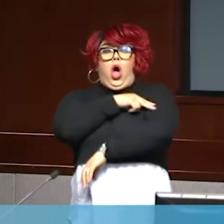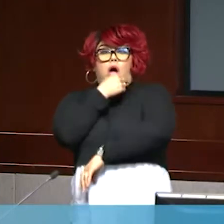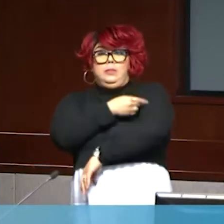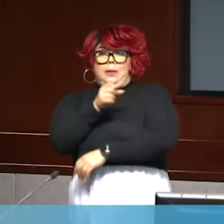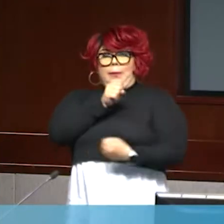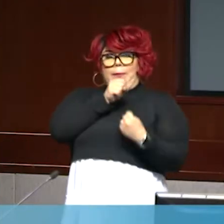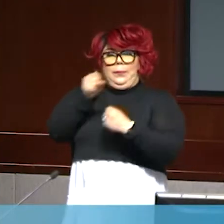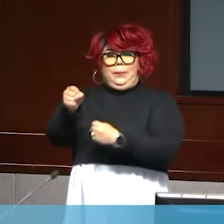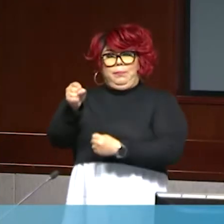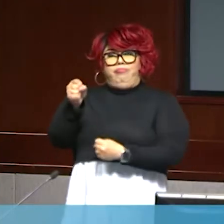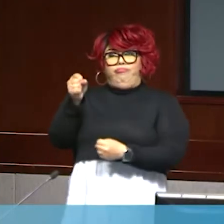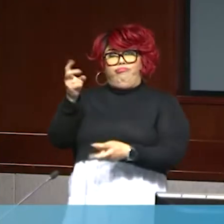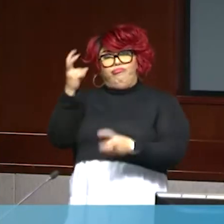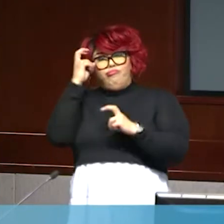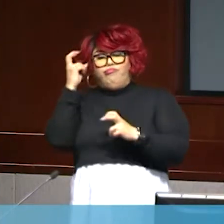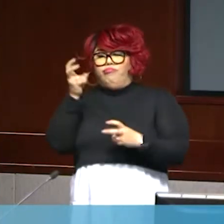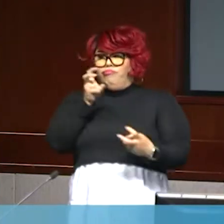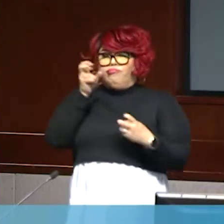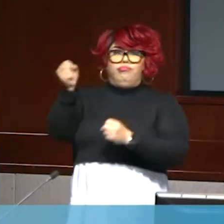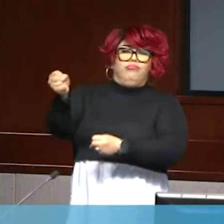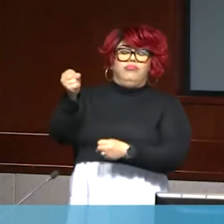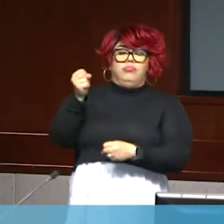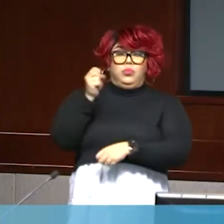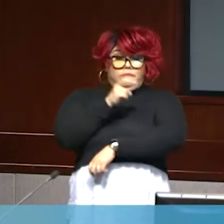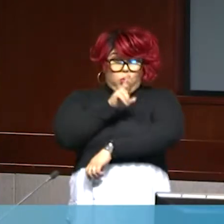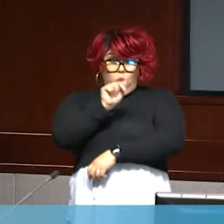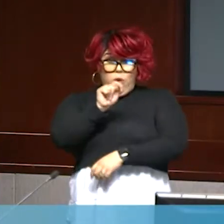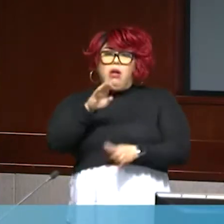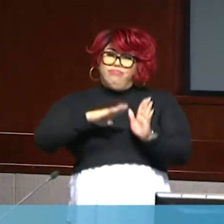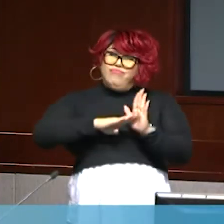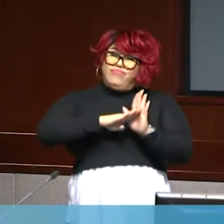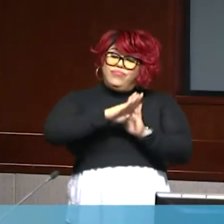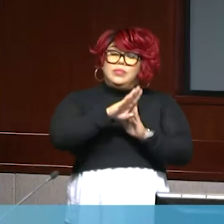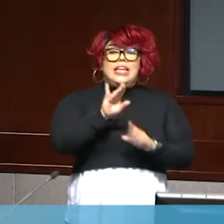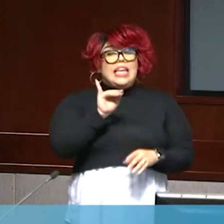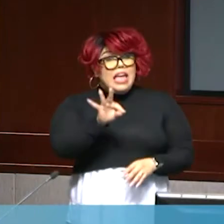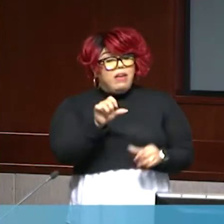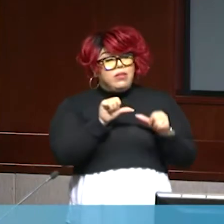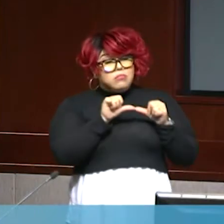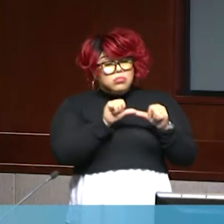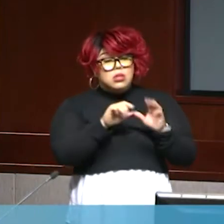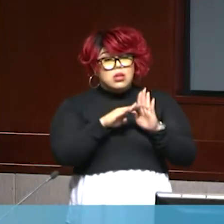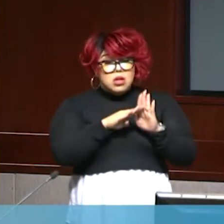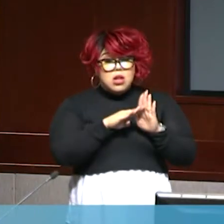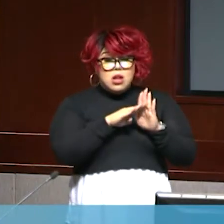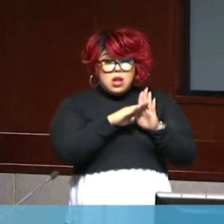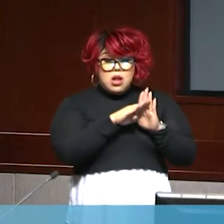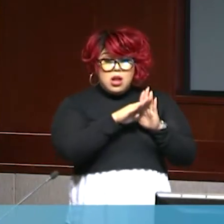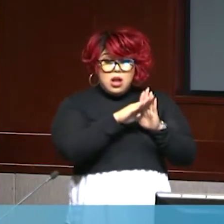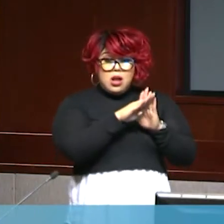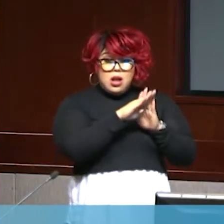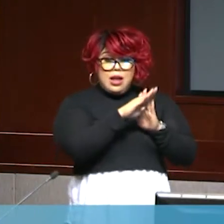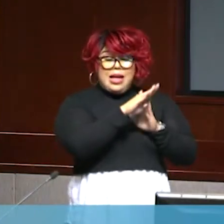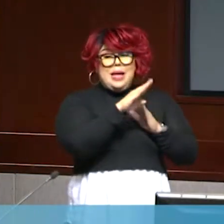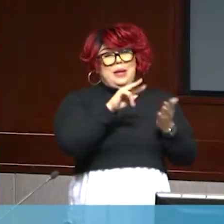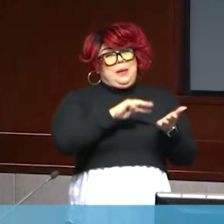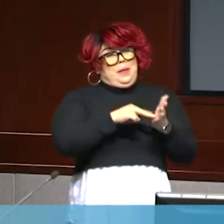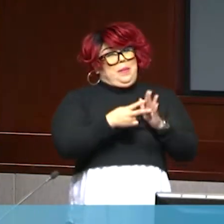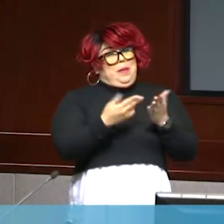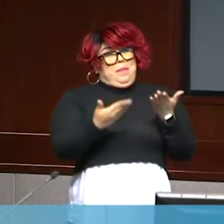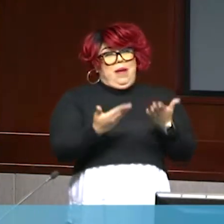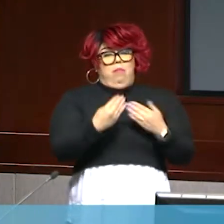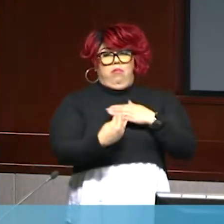rates. These trends, if they continue, may impact how we continue to reopen